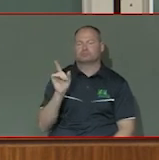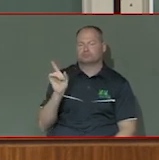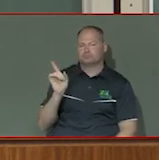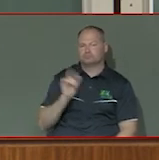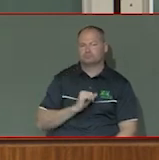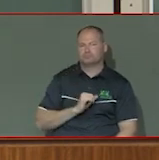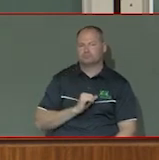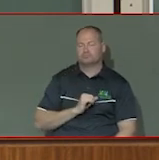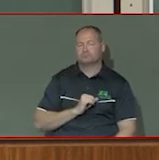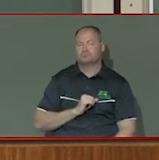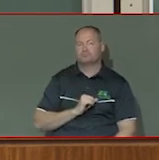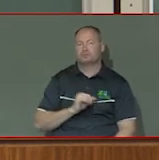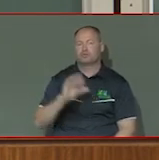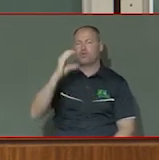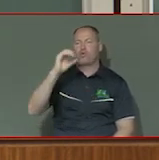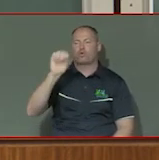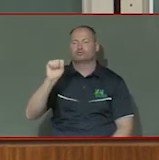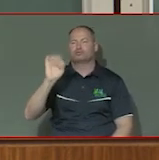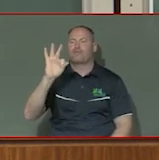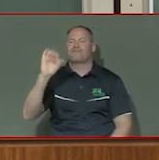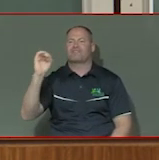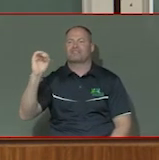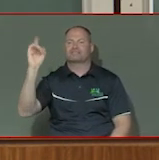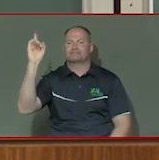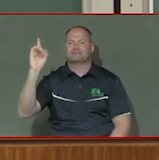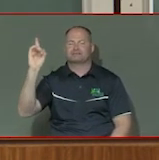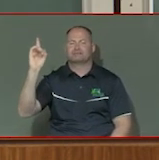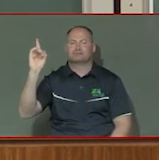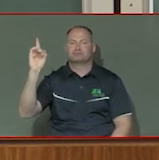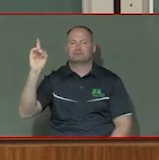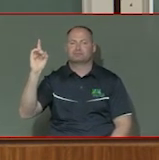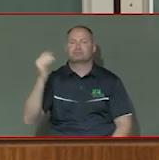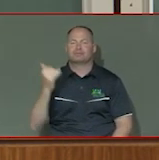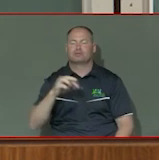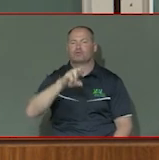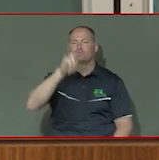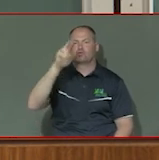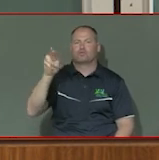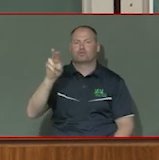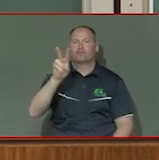cos of 30 degrees, in this case, is equal to root 3